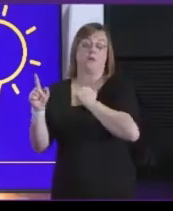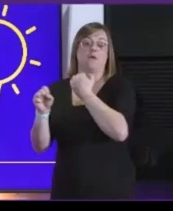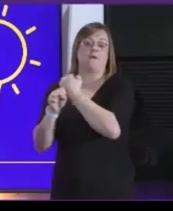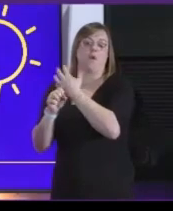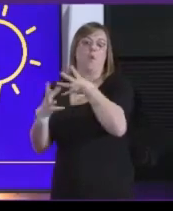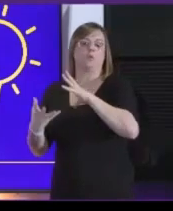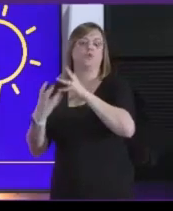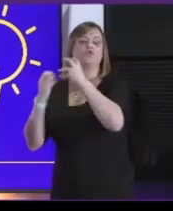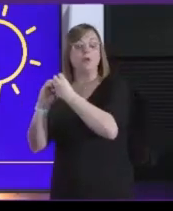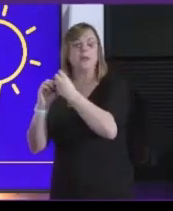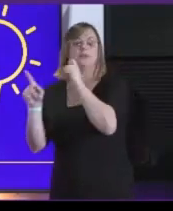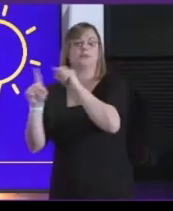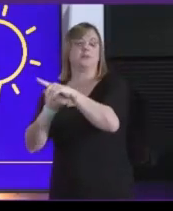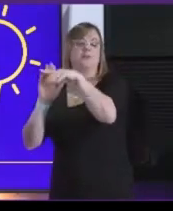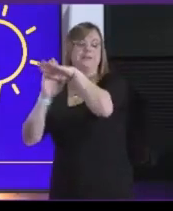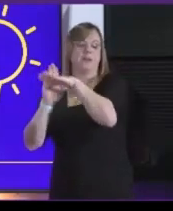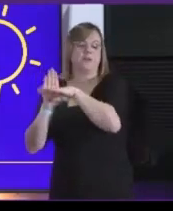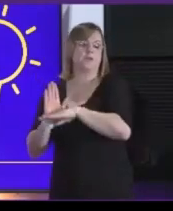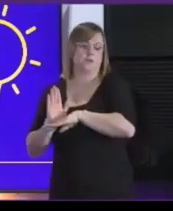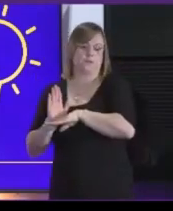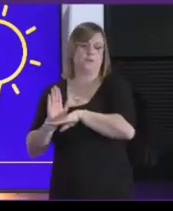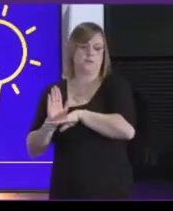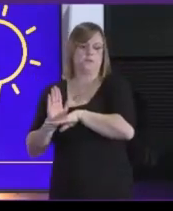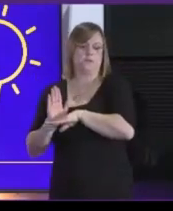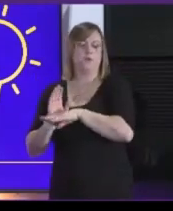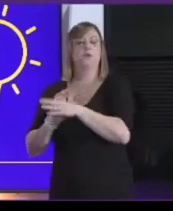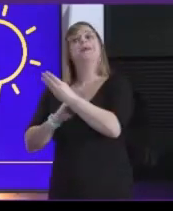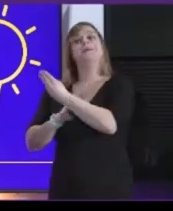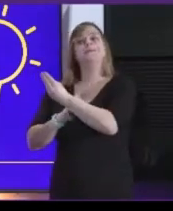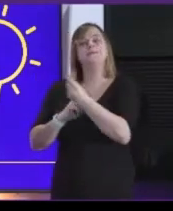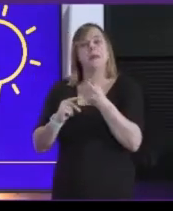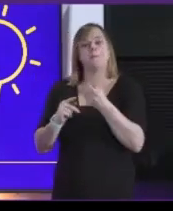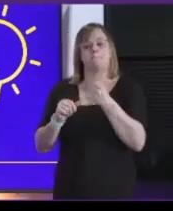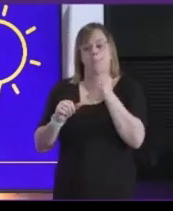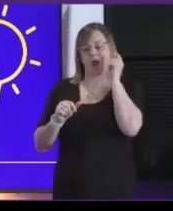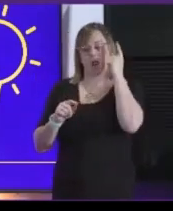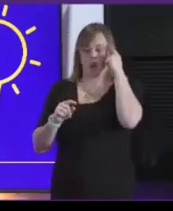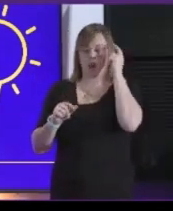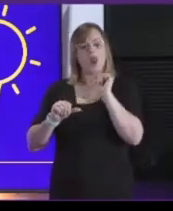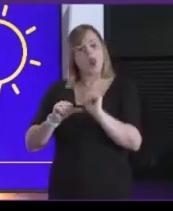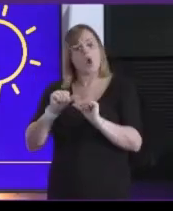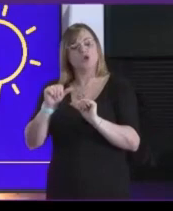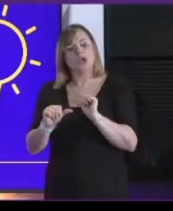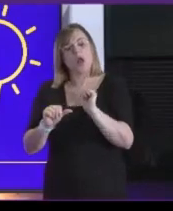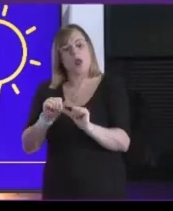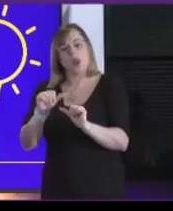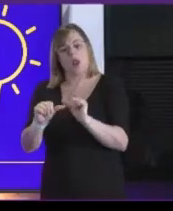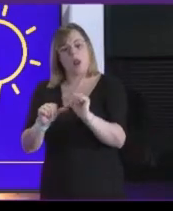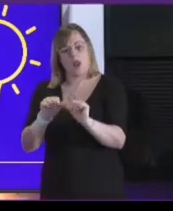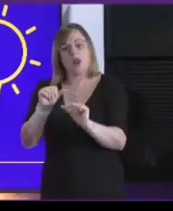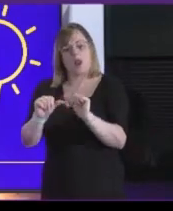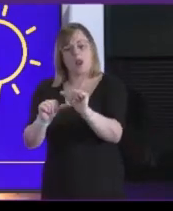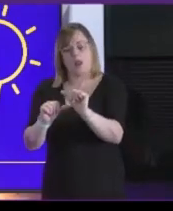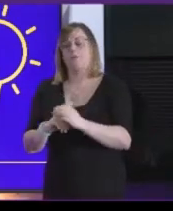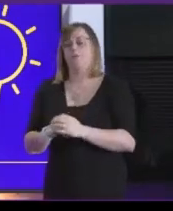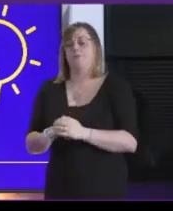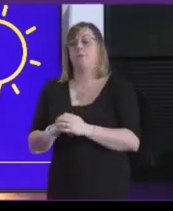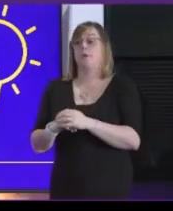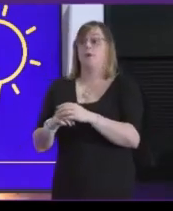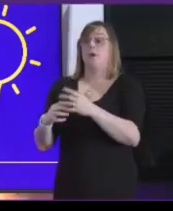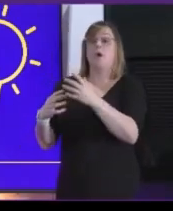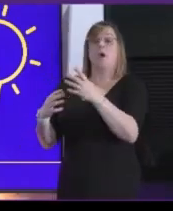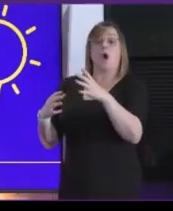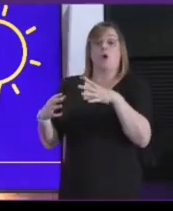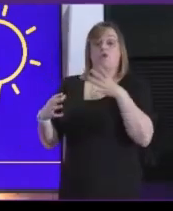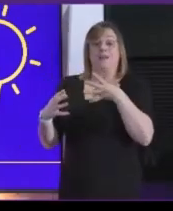those standards in some kind of logical step-by-step fashion. There are standards already for